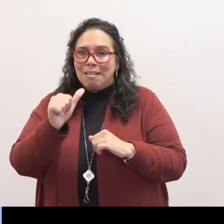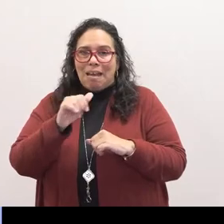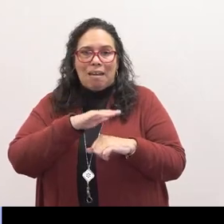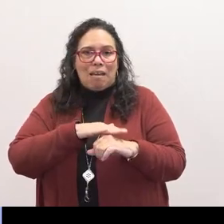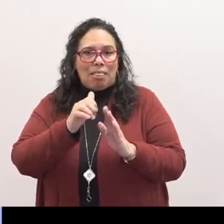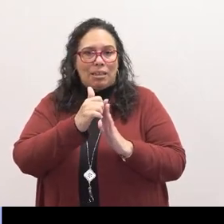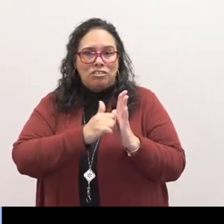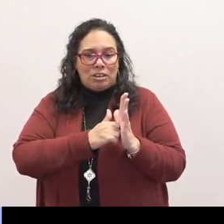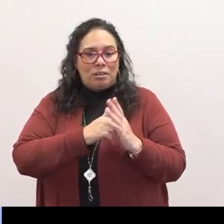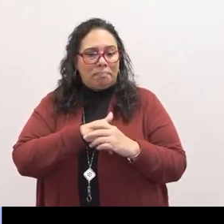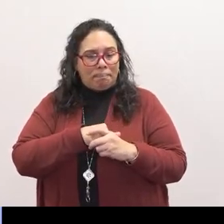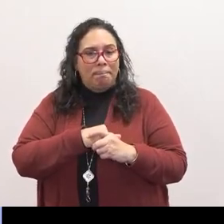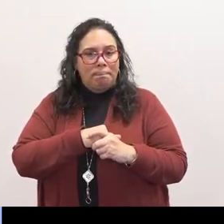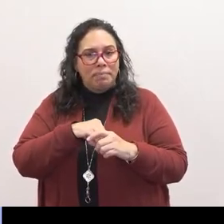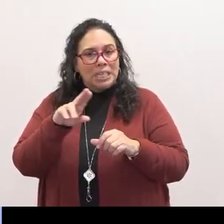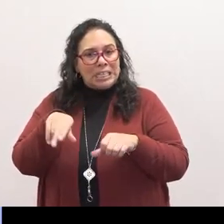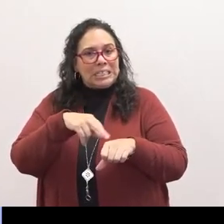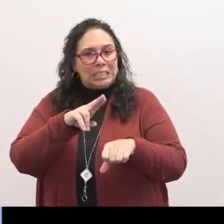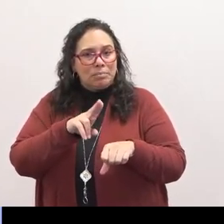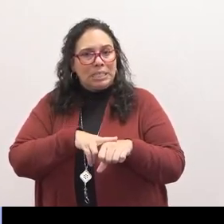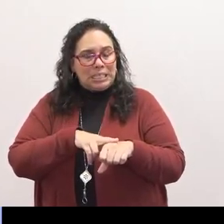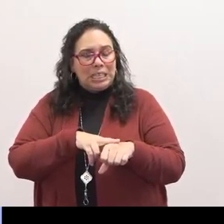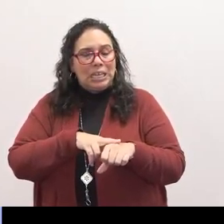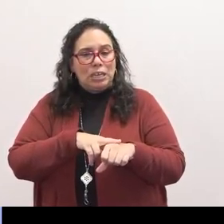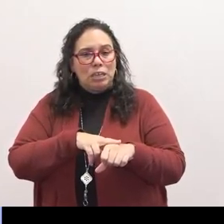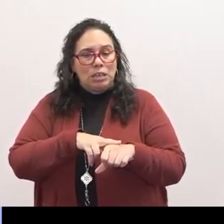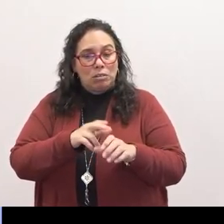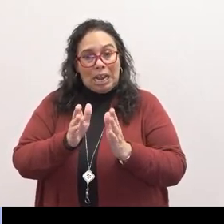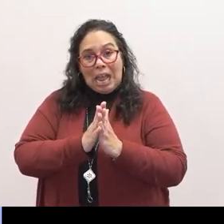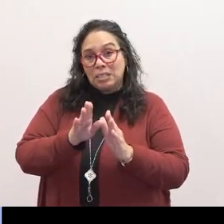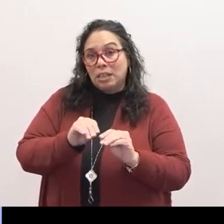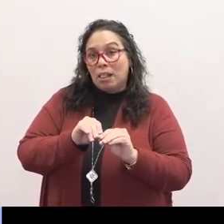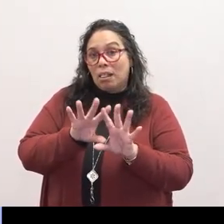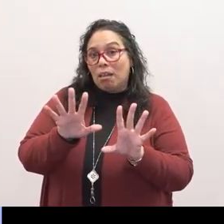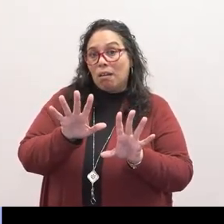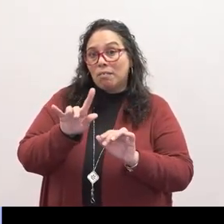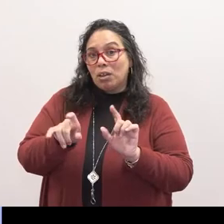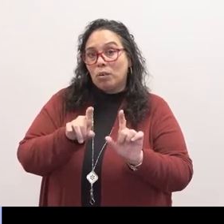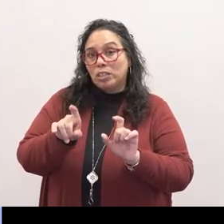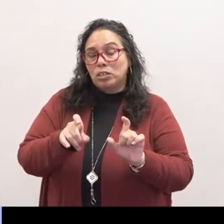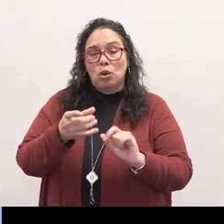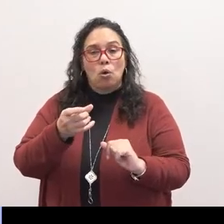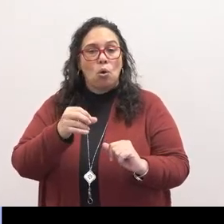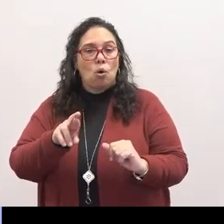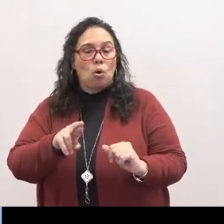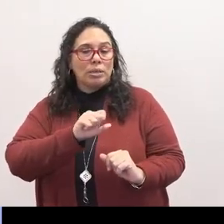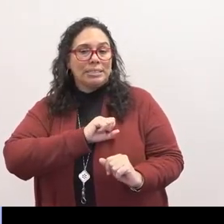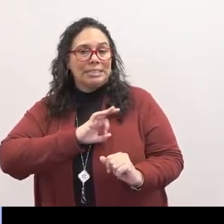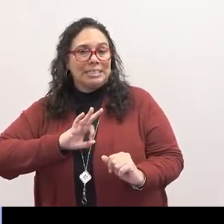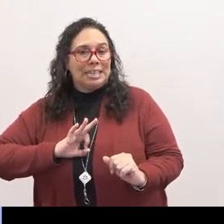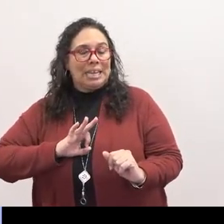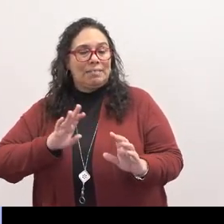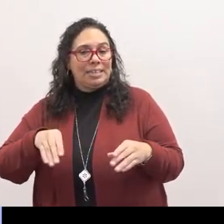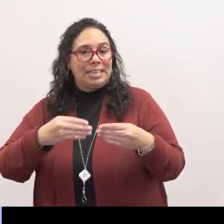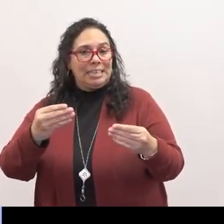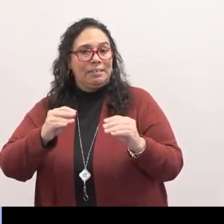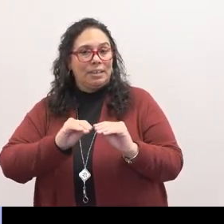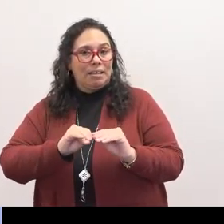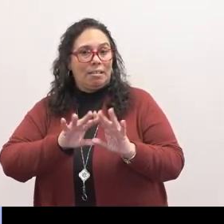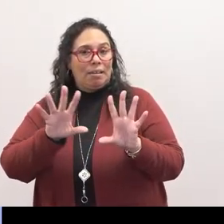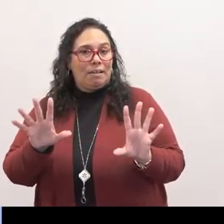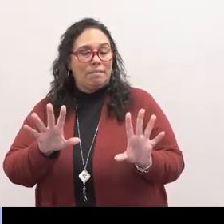the public. Typically, you can ask clarifying questions, or perhaps staff may want to give clarifying